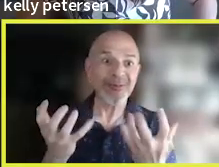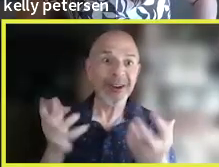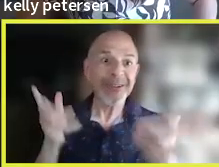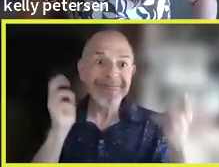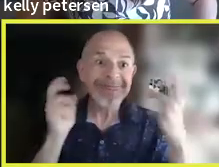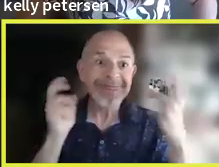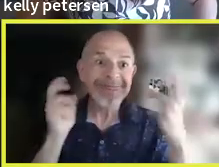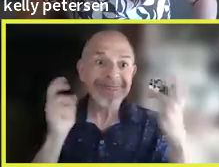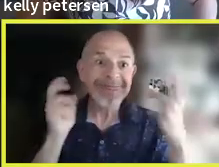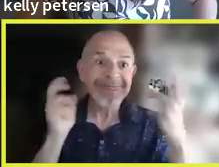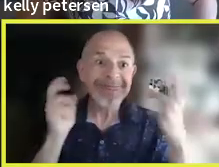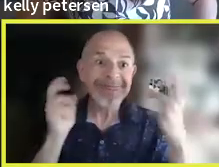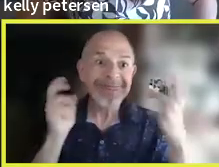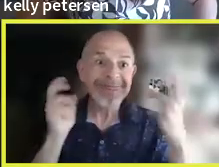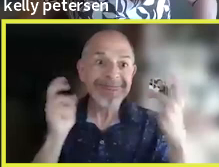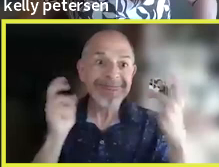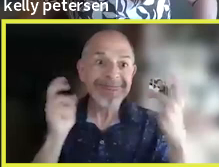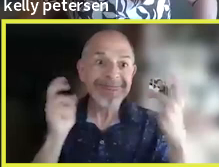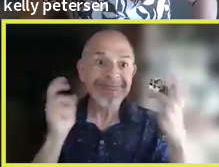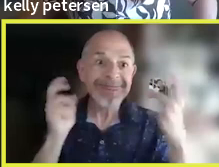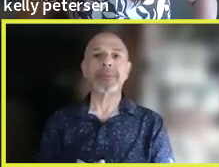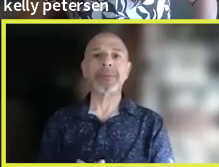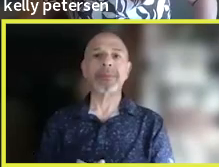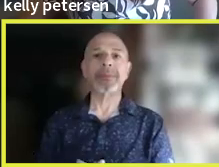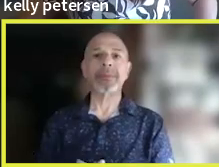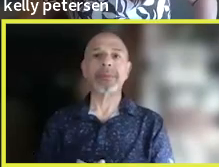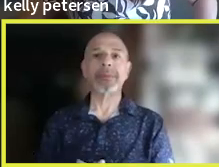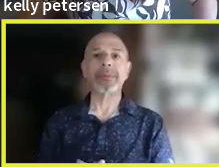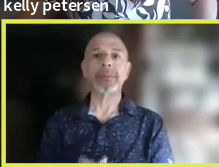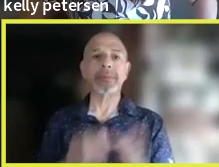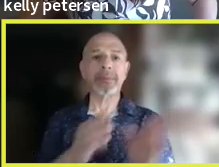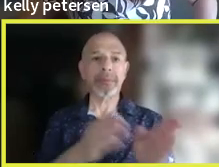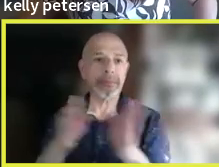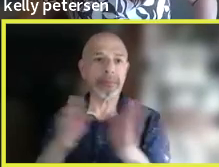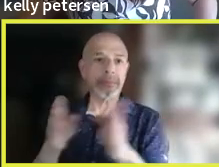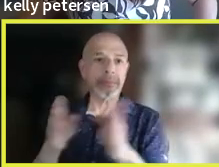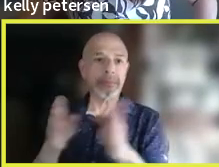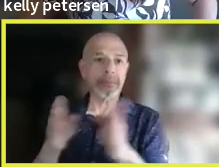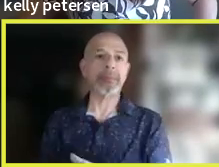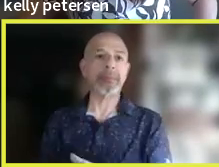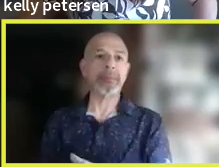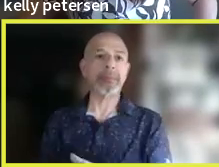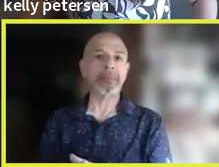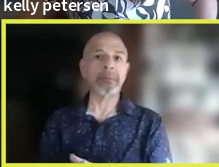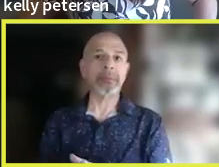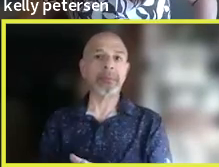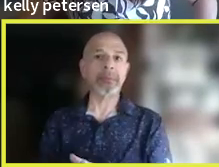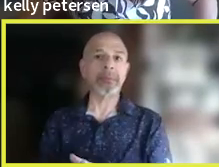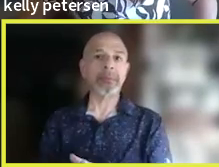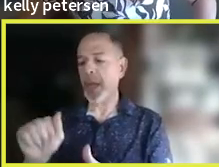Well, my podcast, the Beyond the Metal podcast, is about basically everything Special Olympics